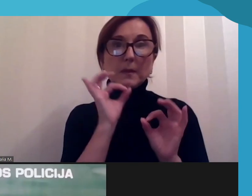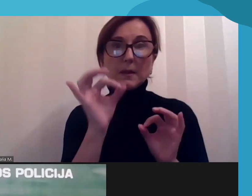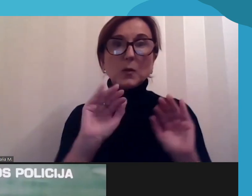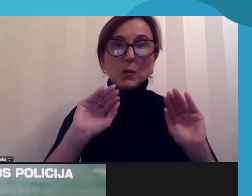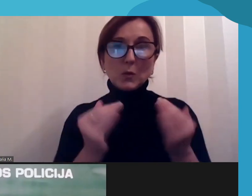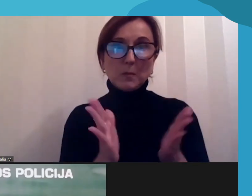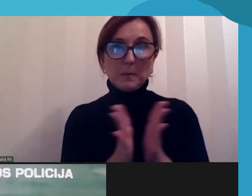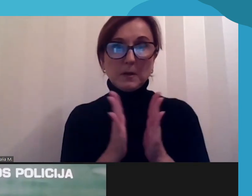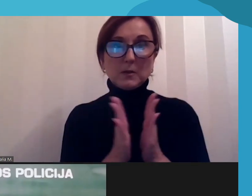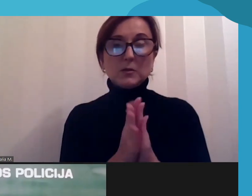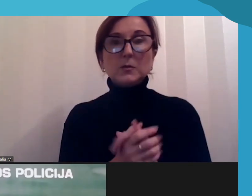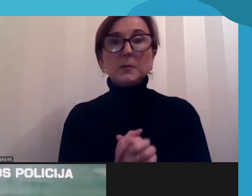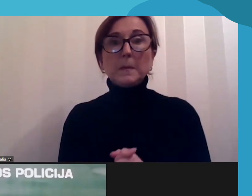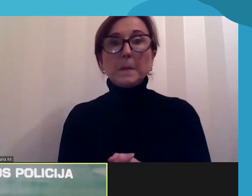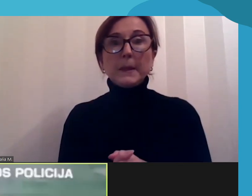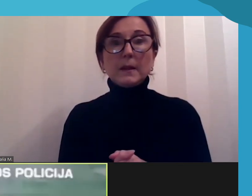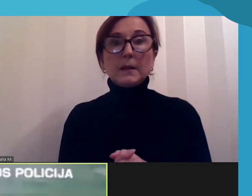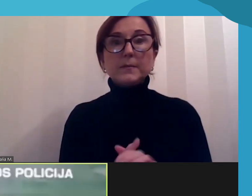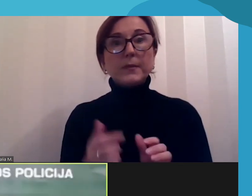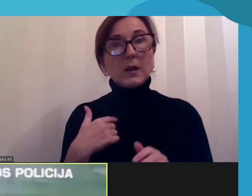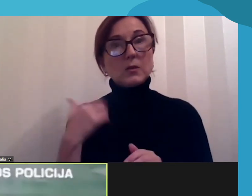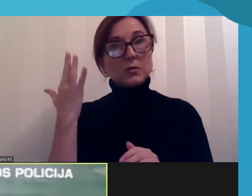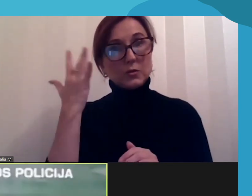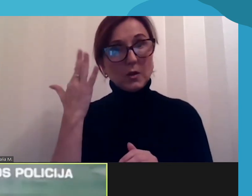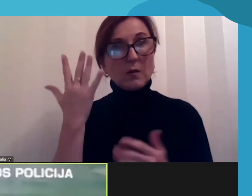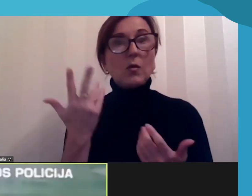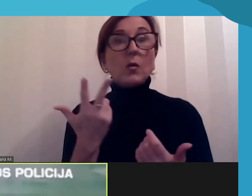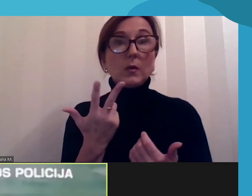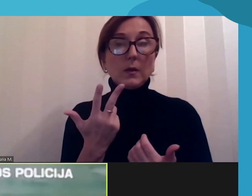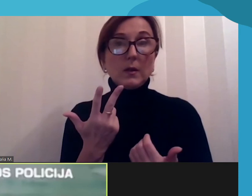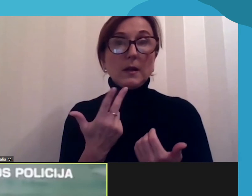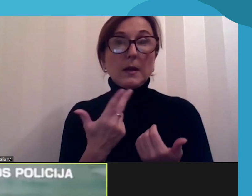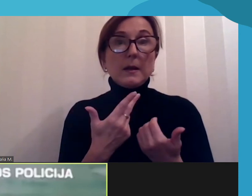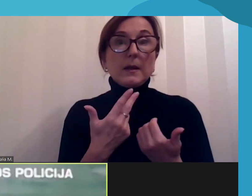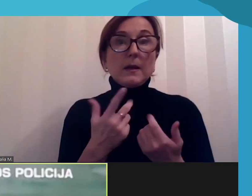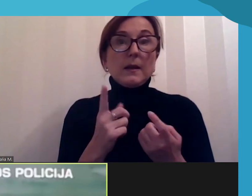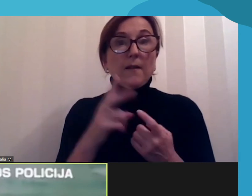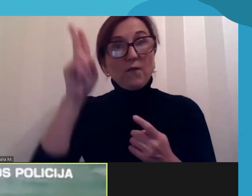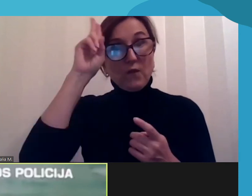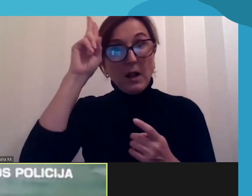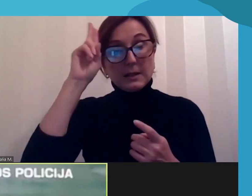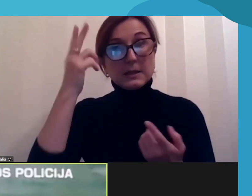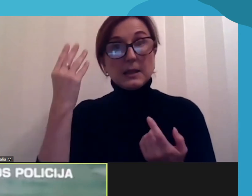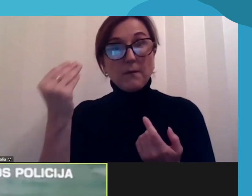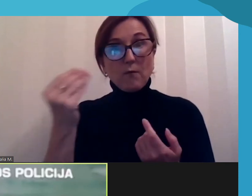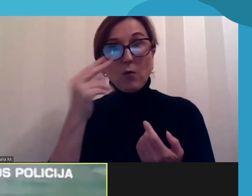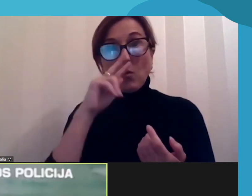Very briefly, could you please answer the same question? Well, I think that on the broad